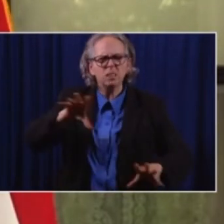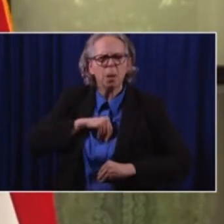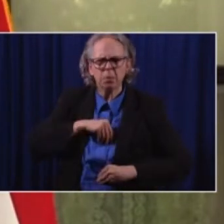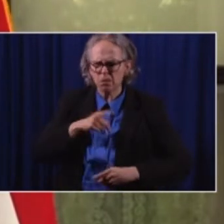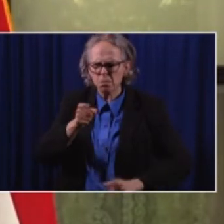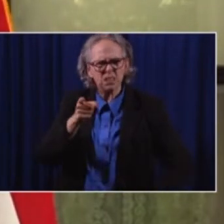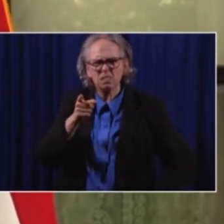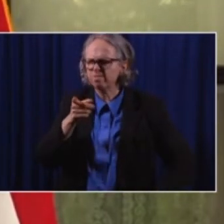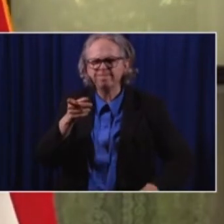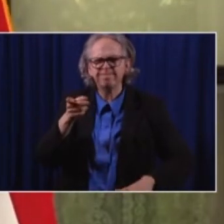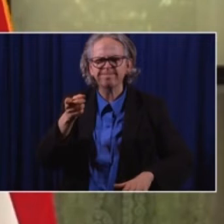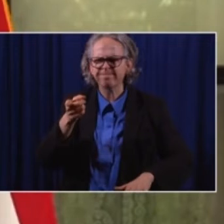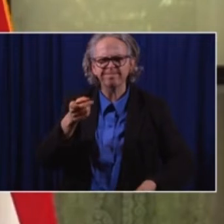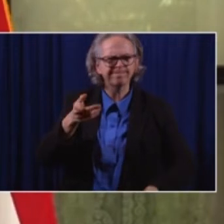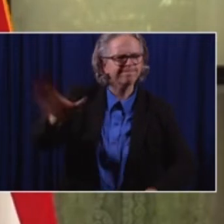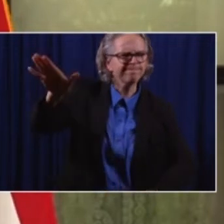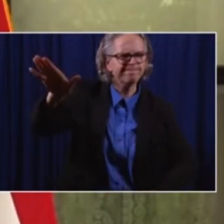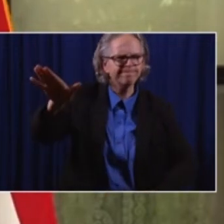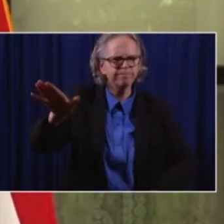our political process.